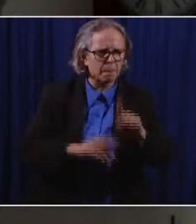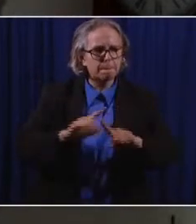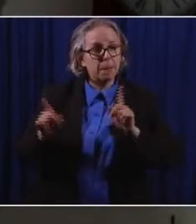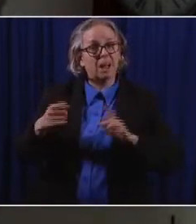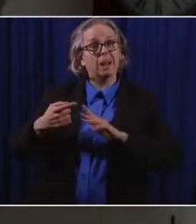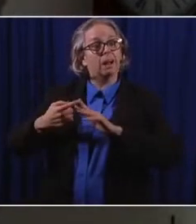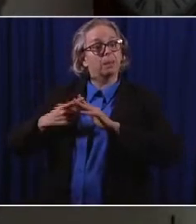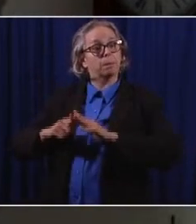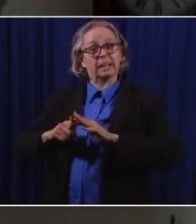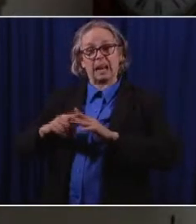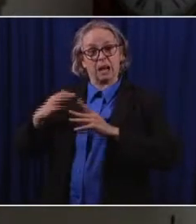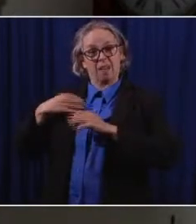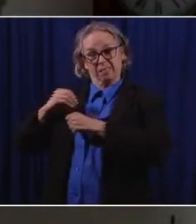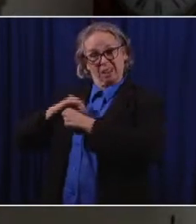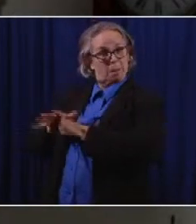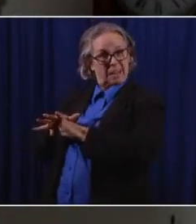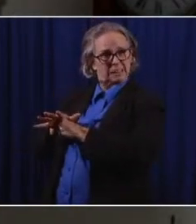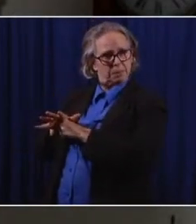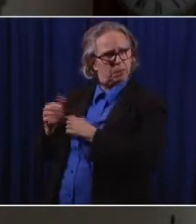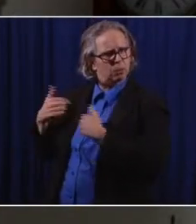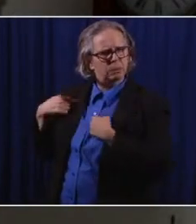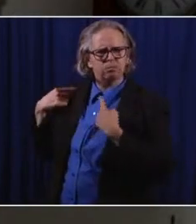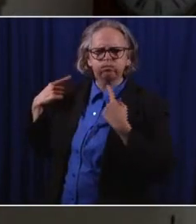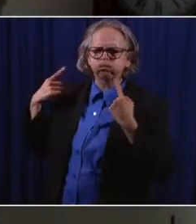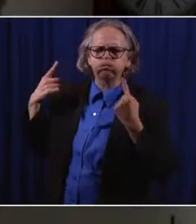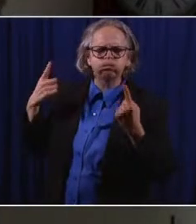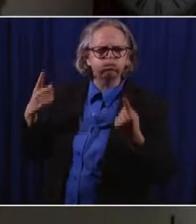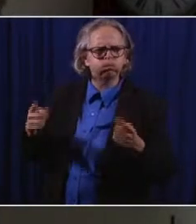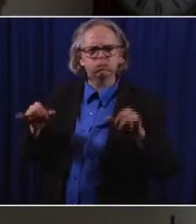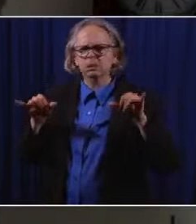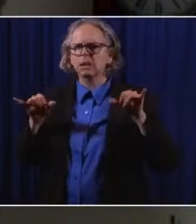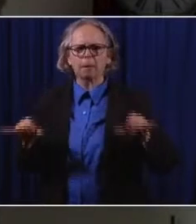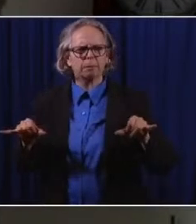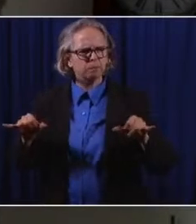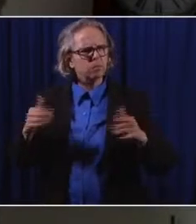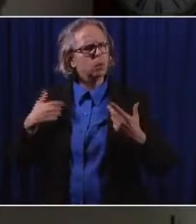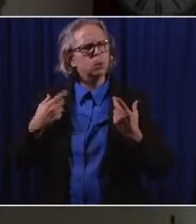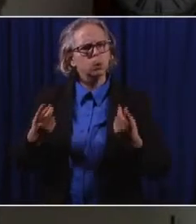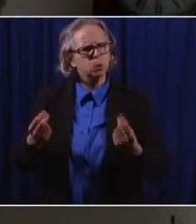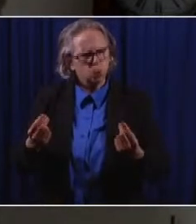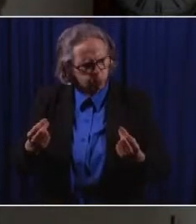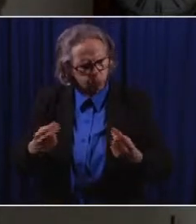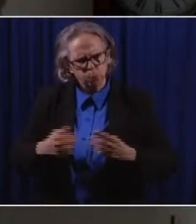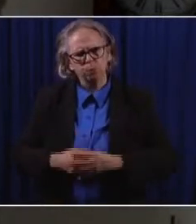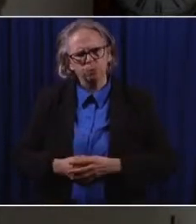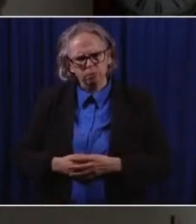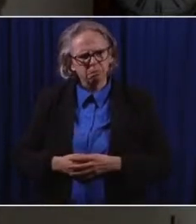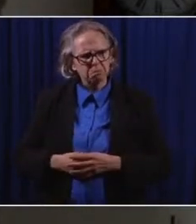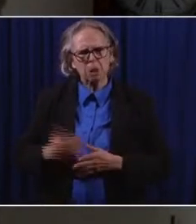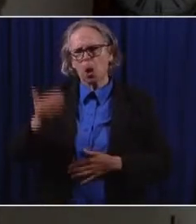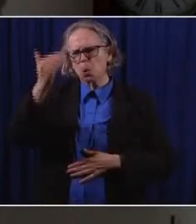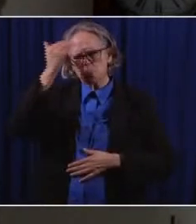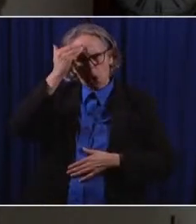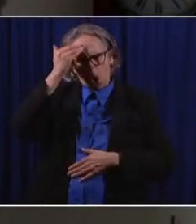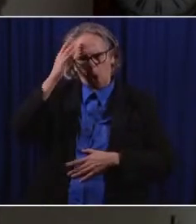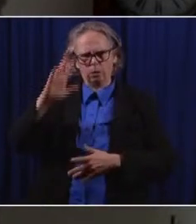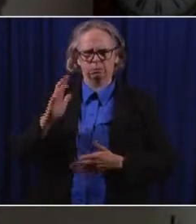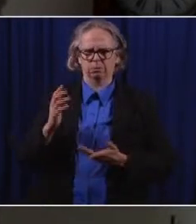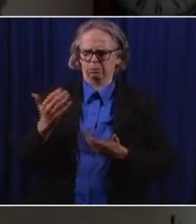we've proceeded under the assumption that one of our jobs, or my jobs as governor, is to get as many facts out as we